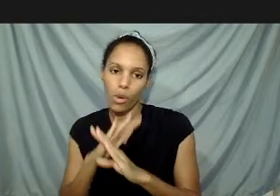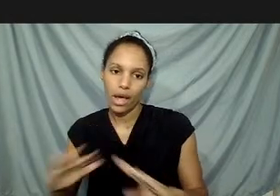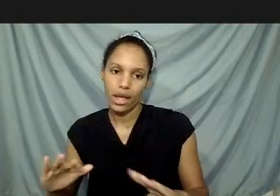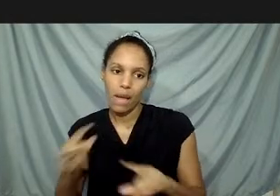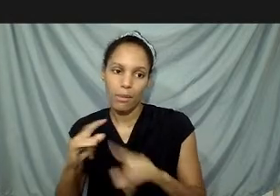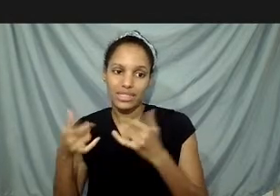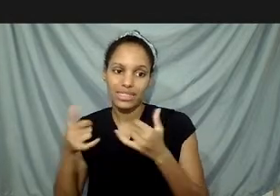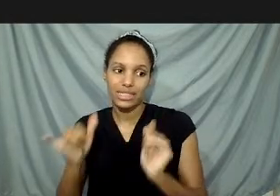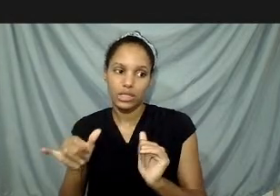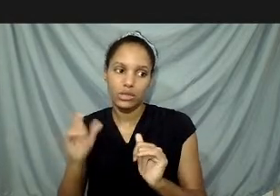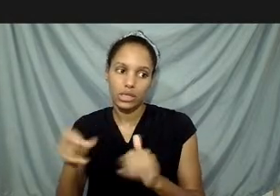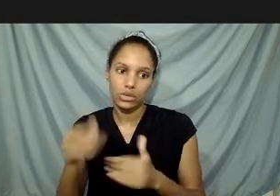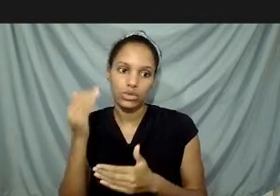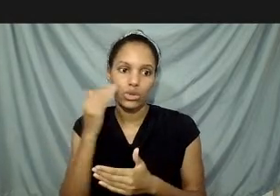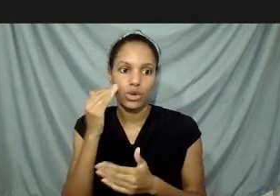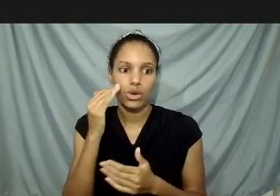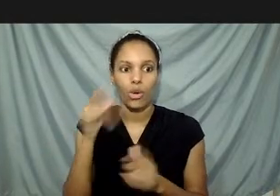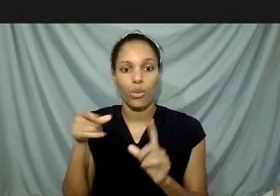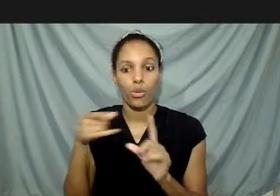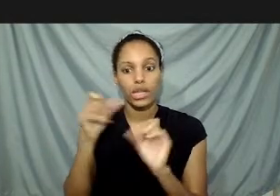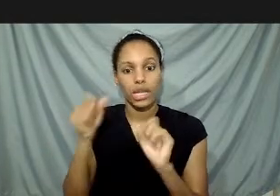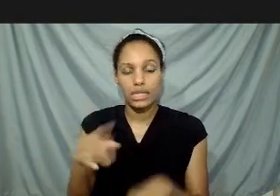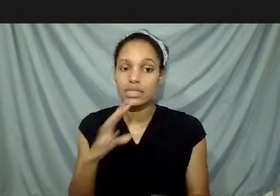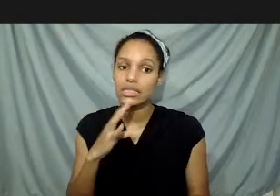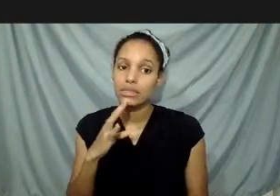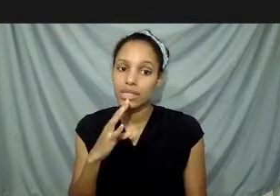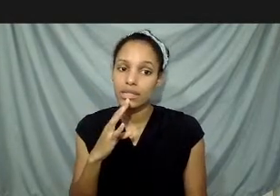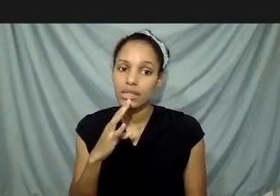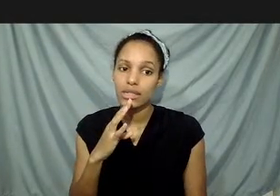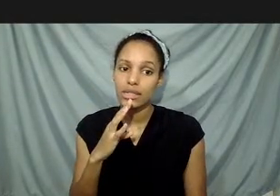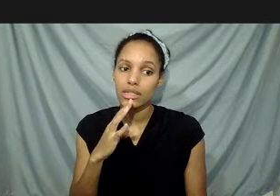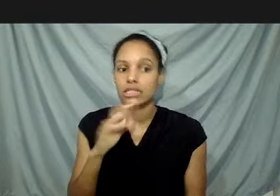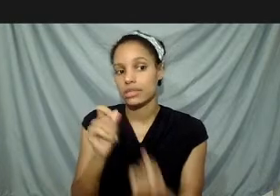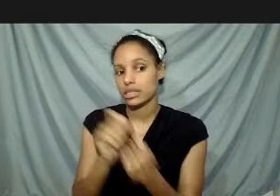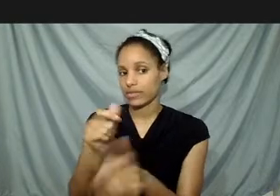at strategic times. You know, and I find that Agreed.